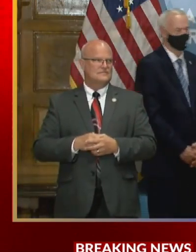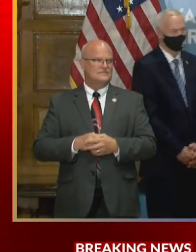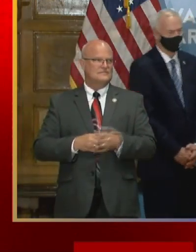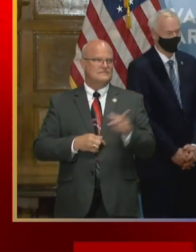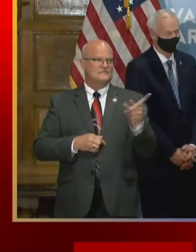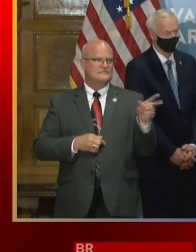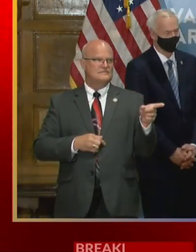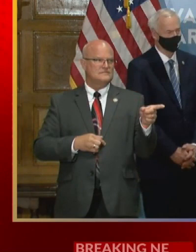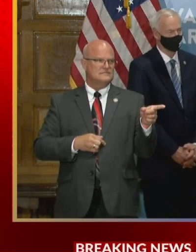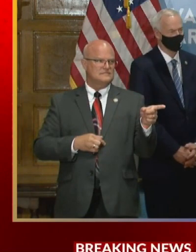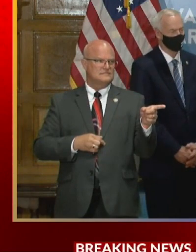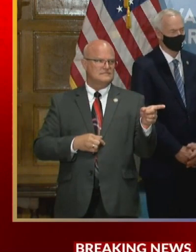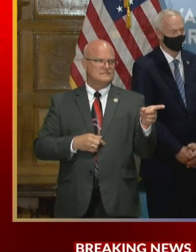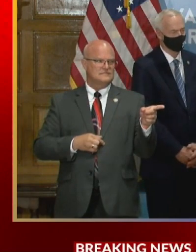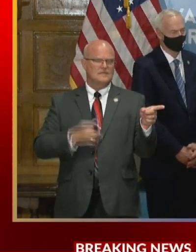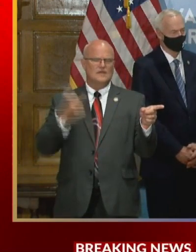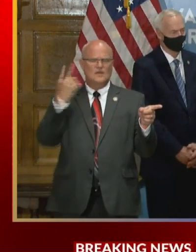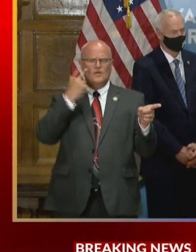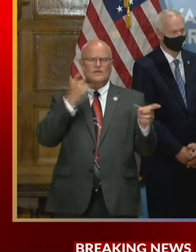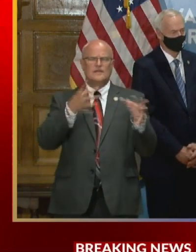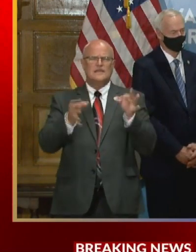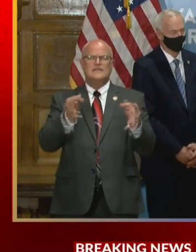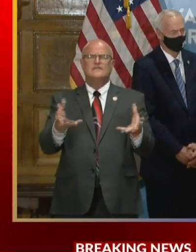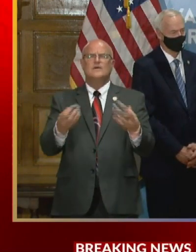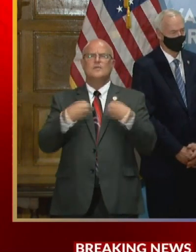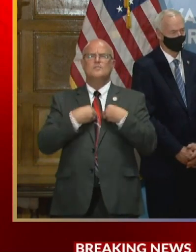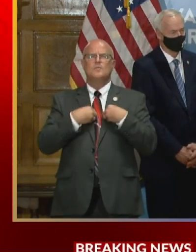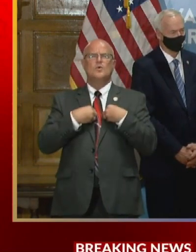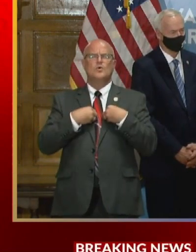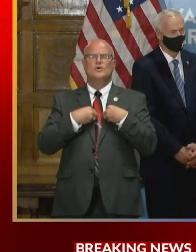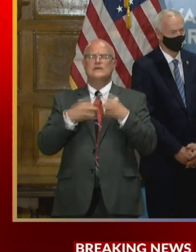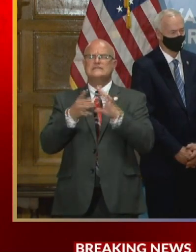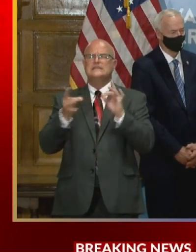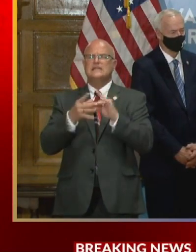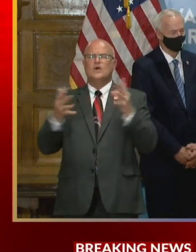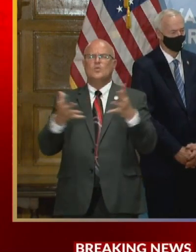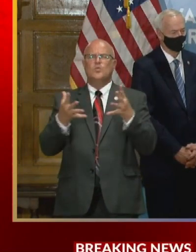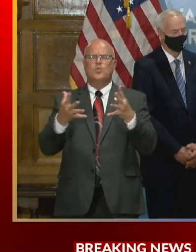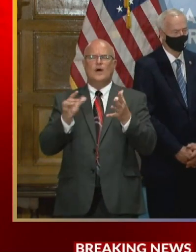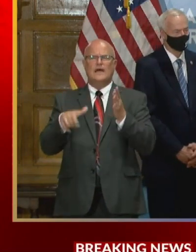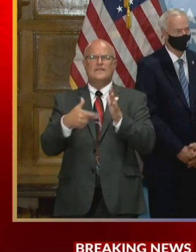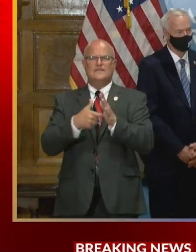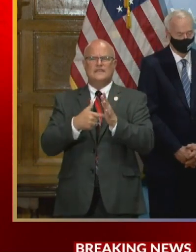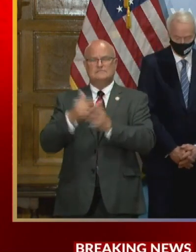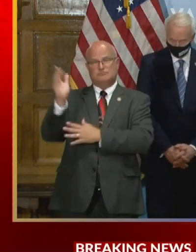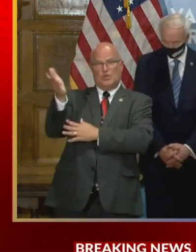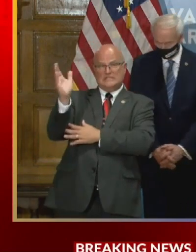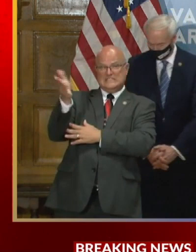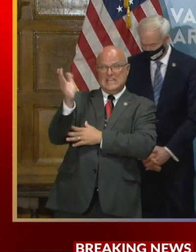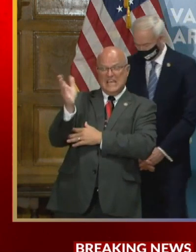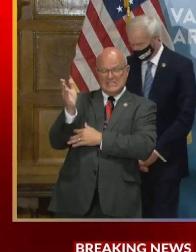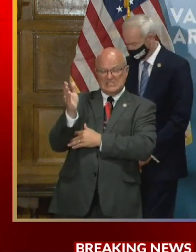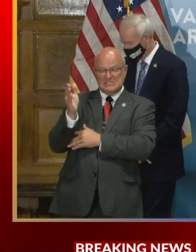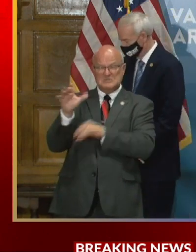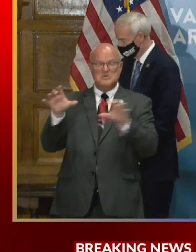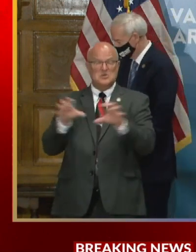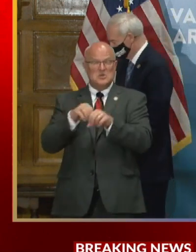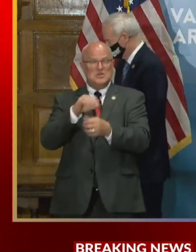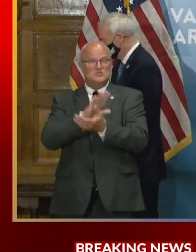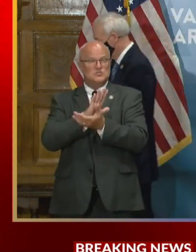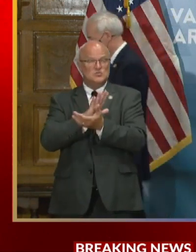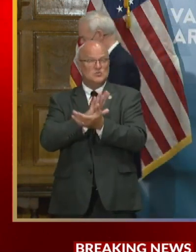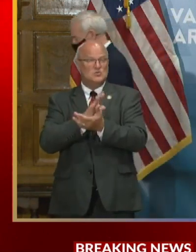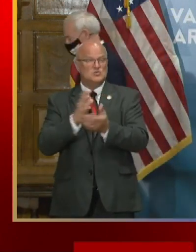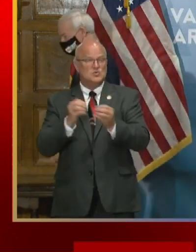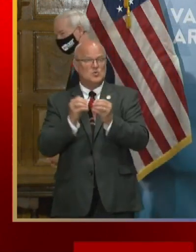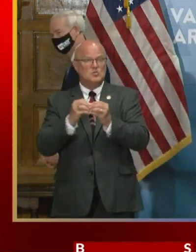For Mr. Keith. I was wondering if you can give me some more details of sort of what the campaign is going to involve. Is it going to have presentations that will be done in schools, or